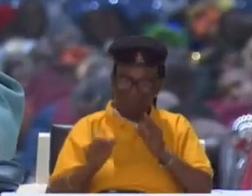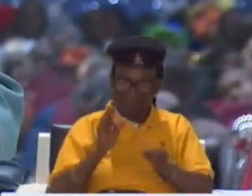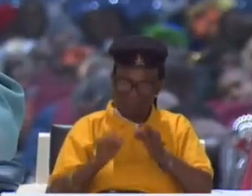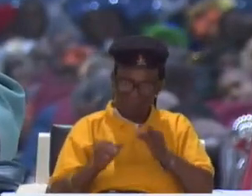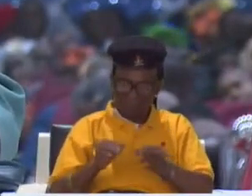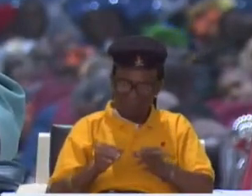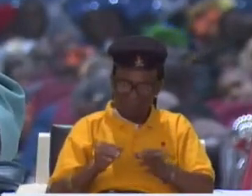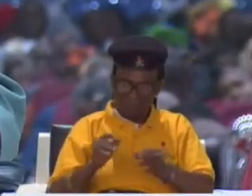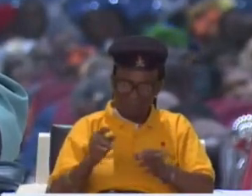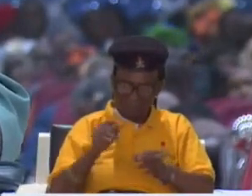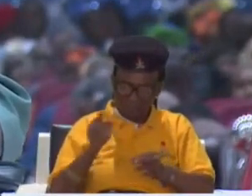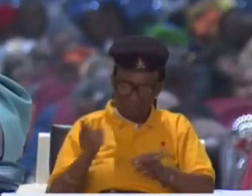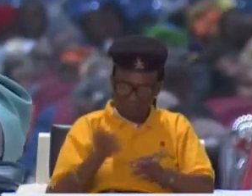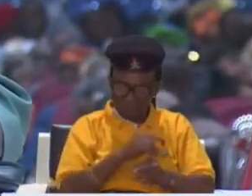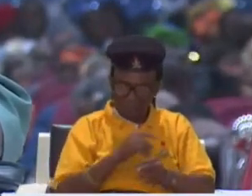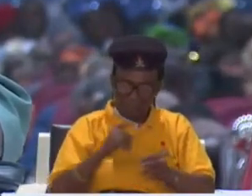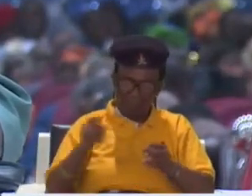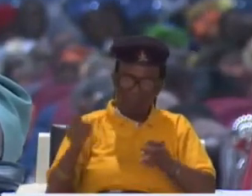talk? I